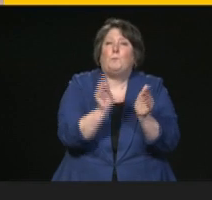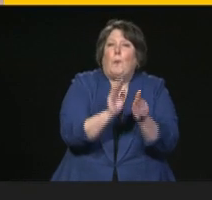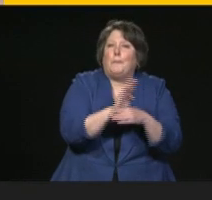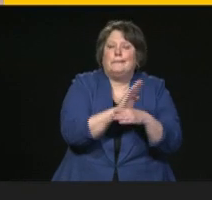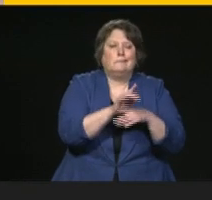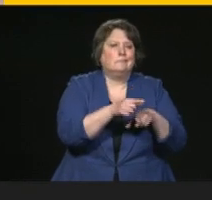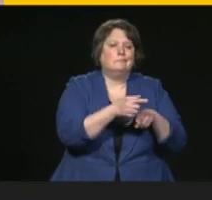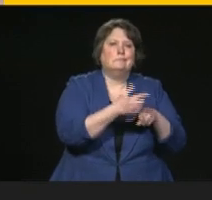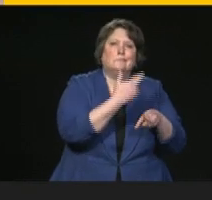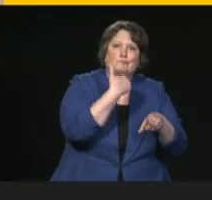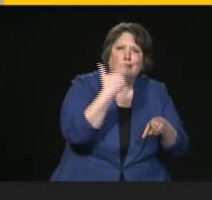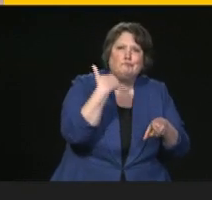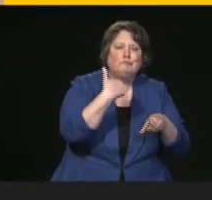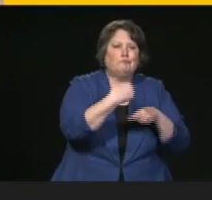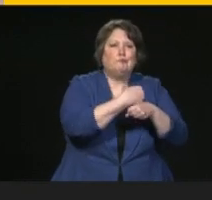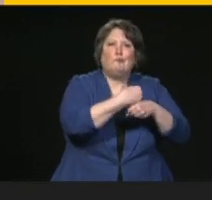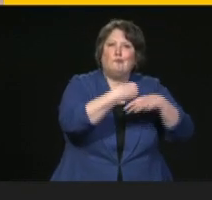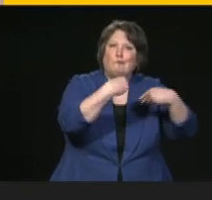agencies,